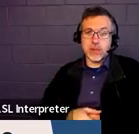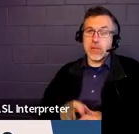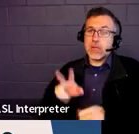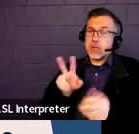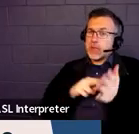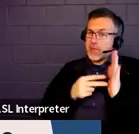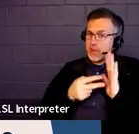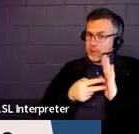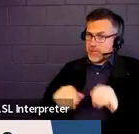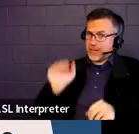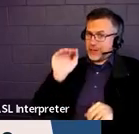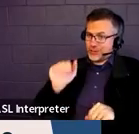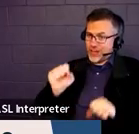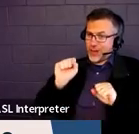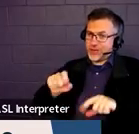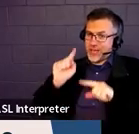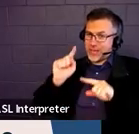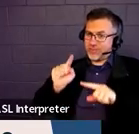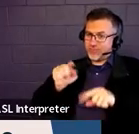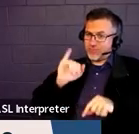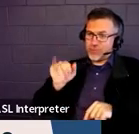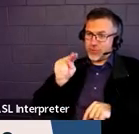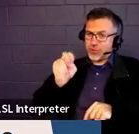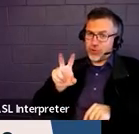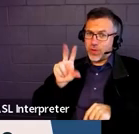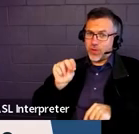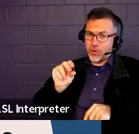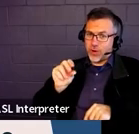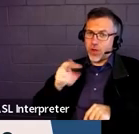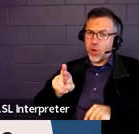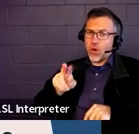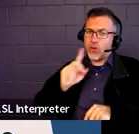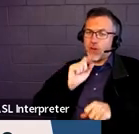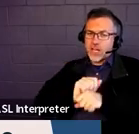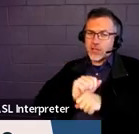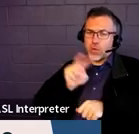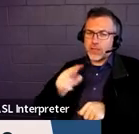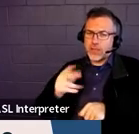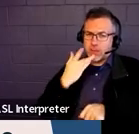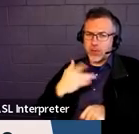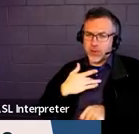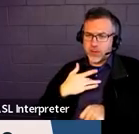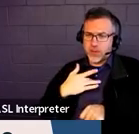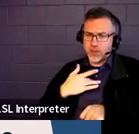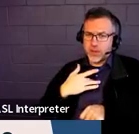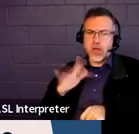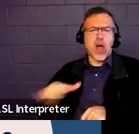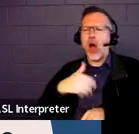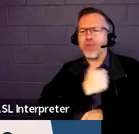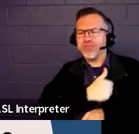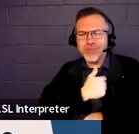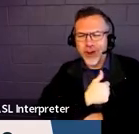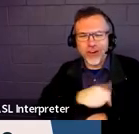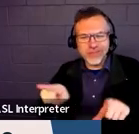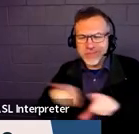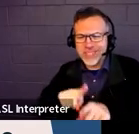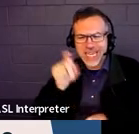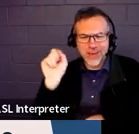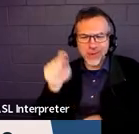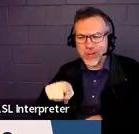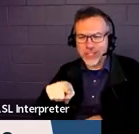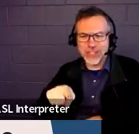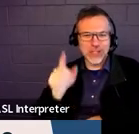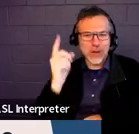a child can attend until June 30th of the year or their actual 22nd birthday? Oh, sorry. That's the same question. I didn't move